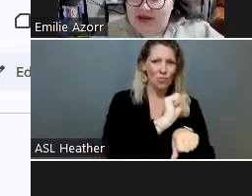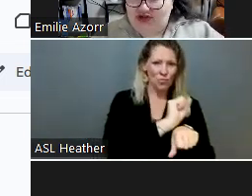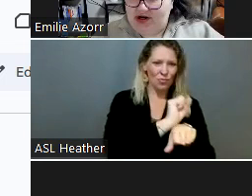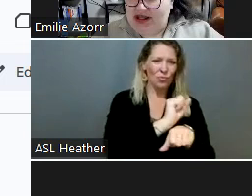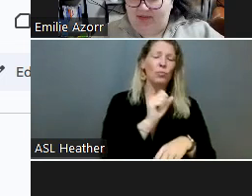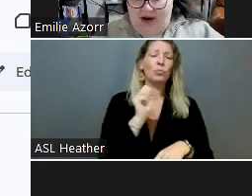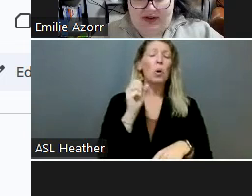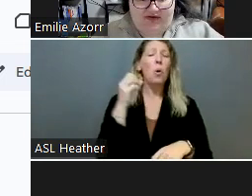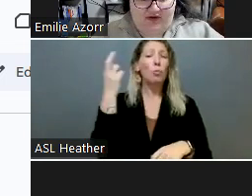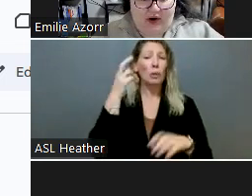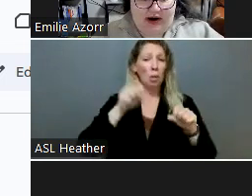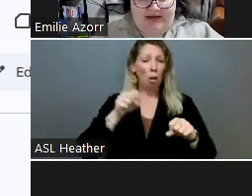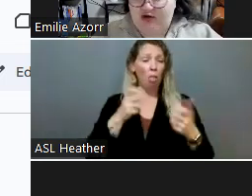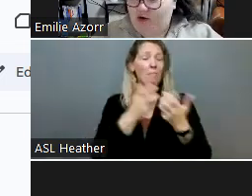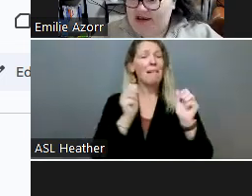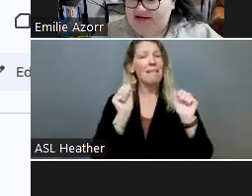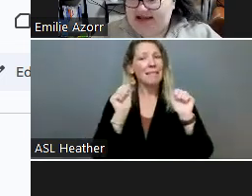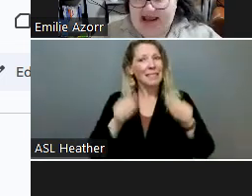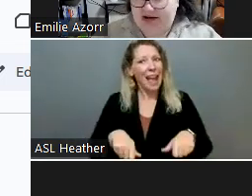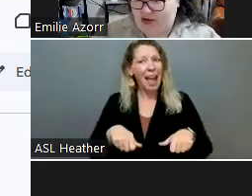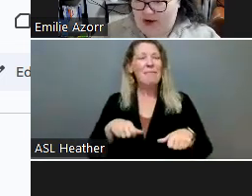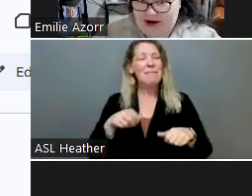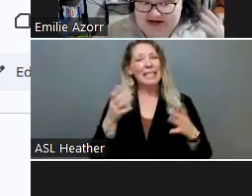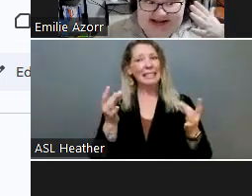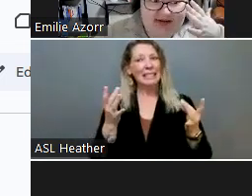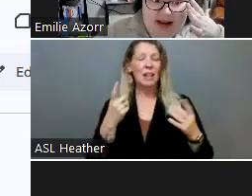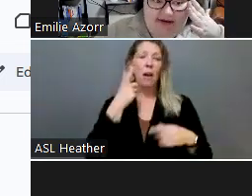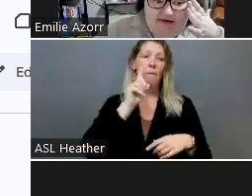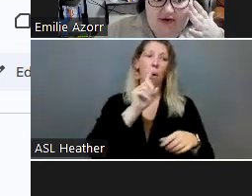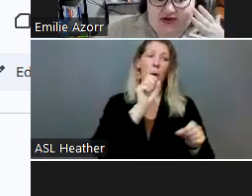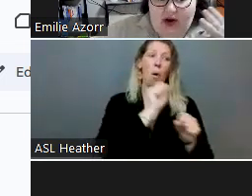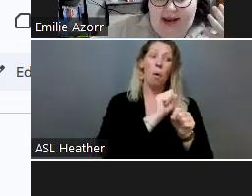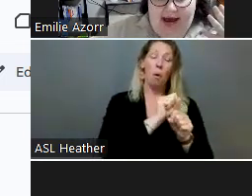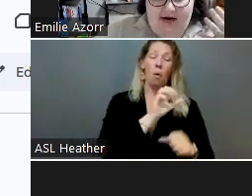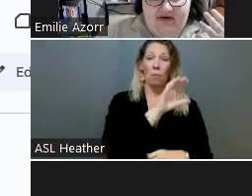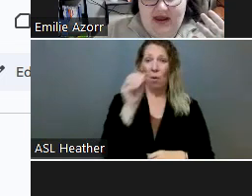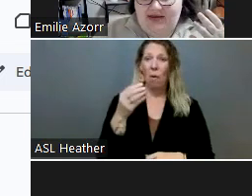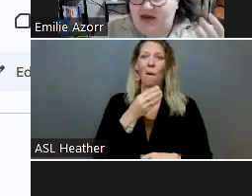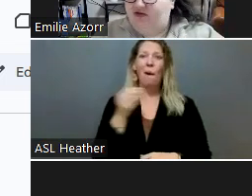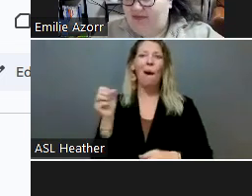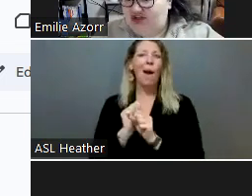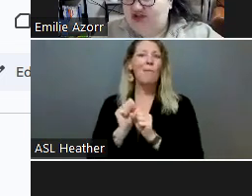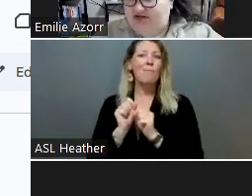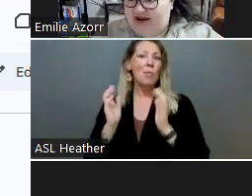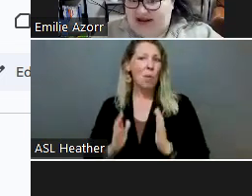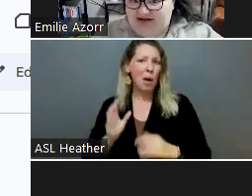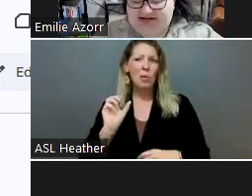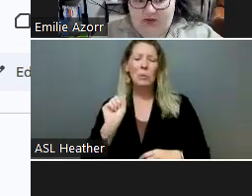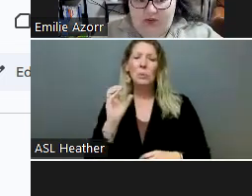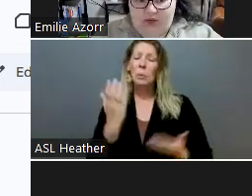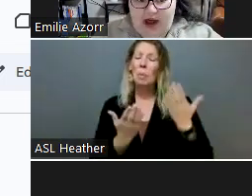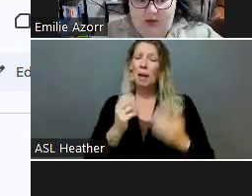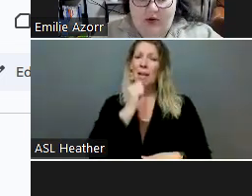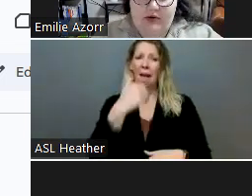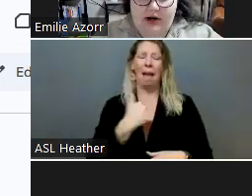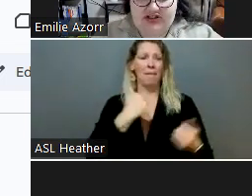be really tricky both for employees and employers, and maybe folks don't have the information that they need.